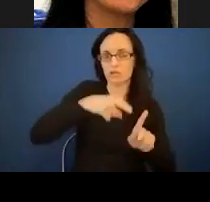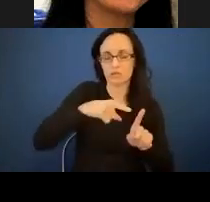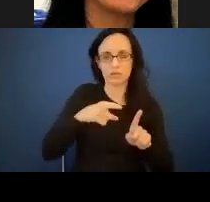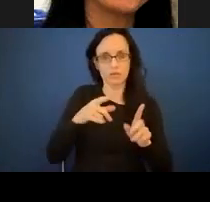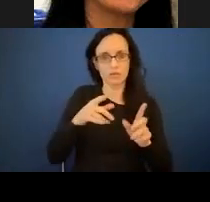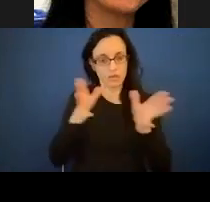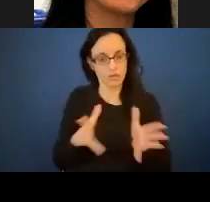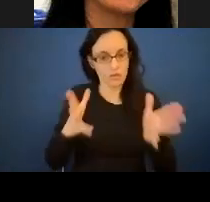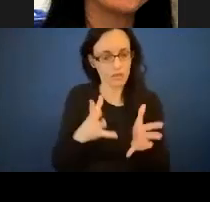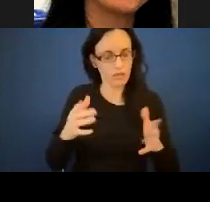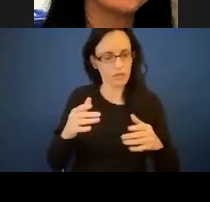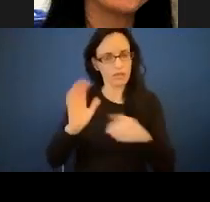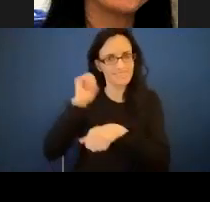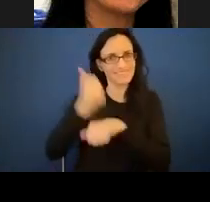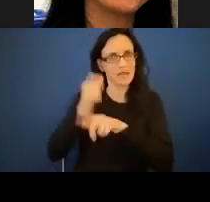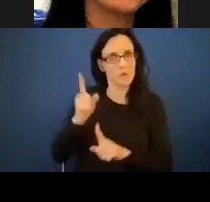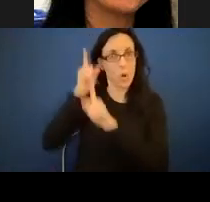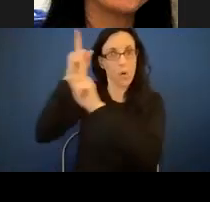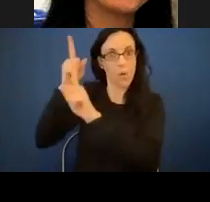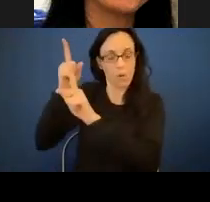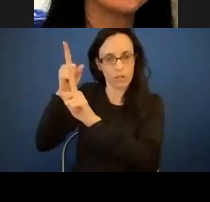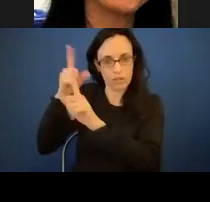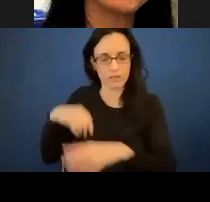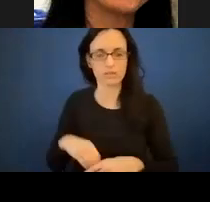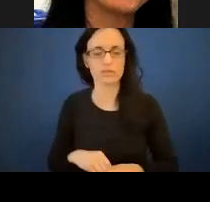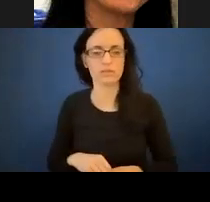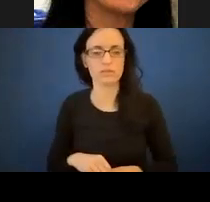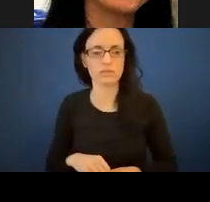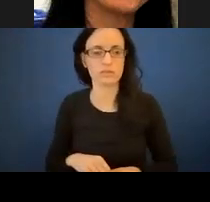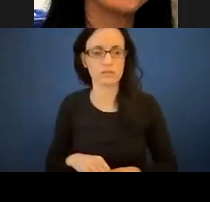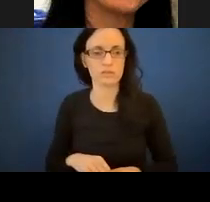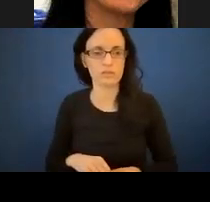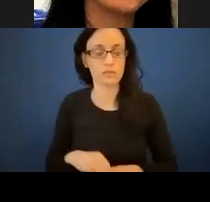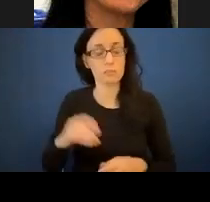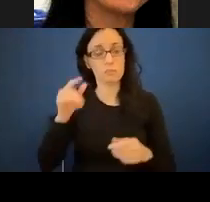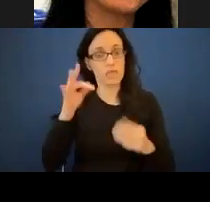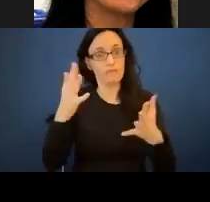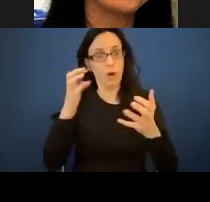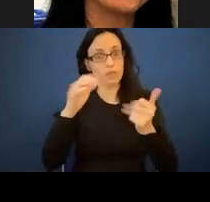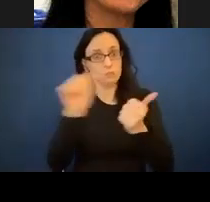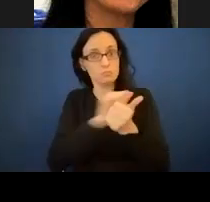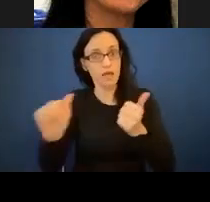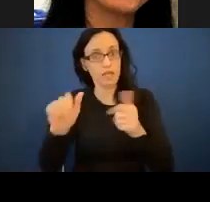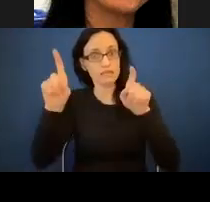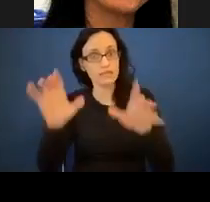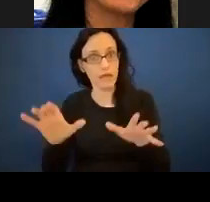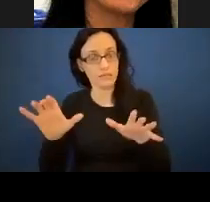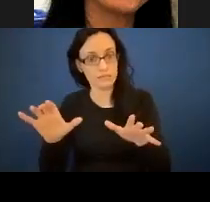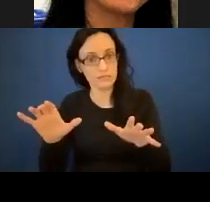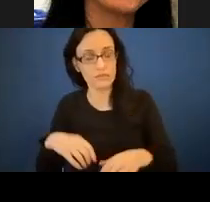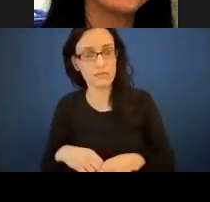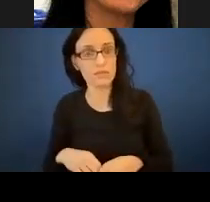Like, they can play a half an hour video game, but if they want to pass the SAE test, they need to spend half an hour memorize